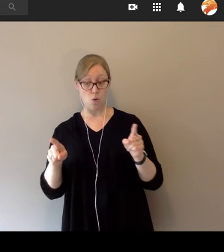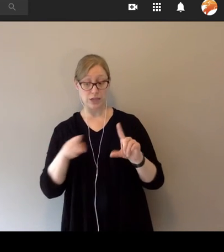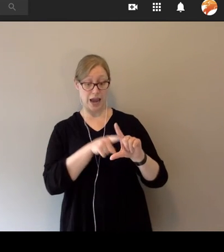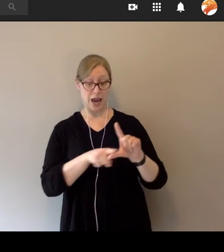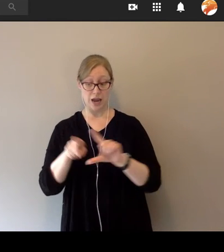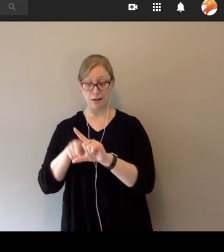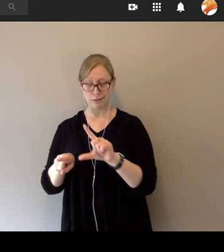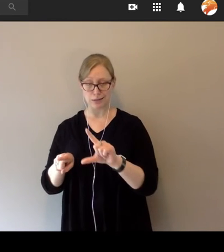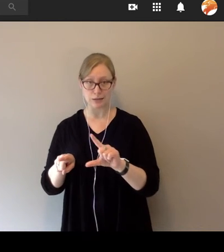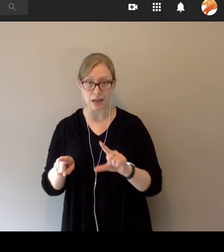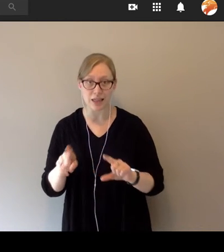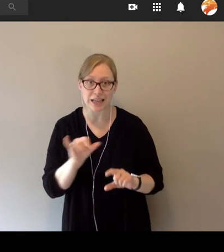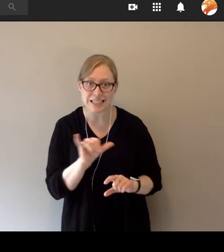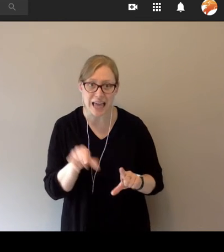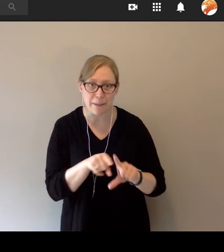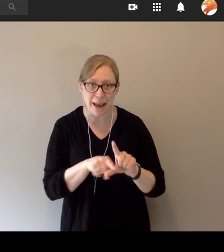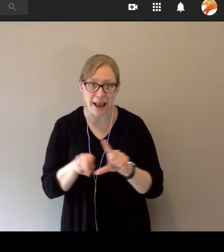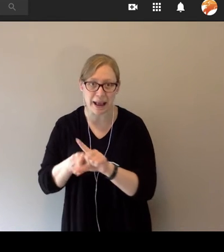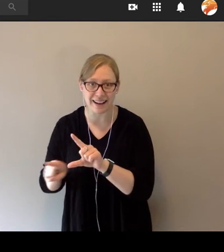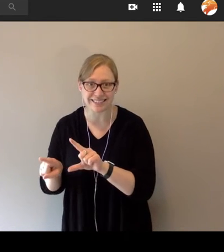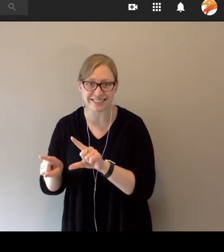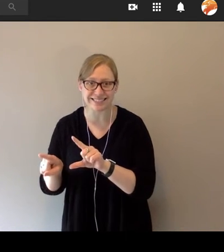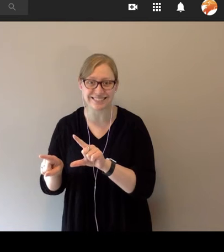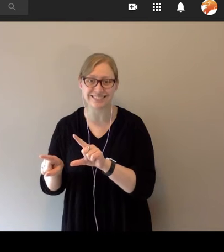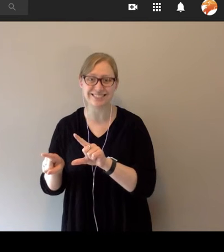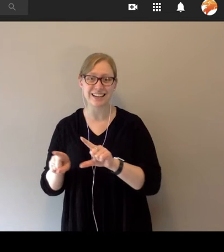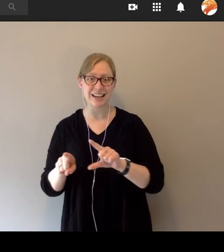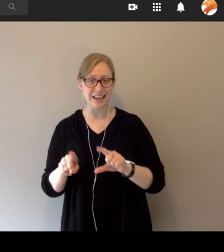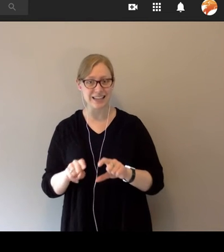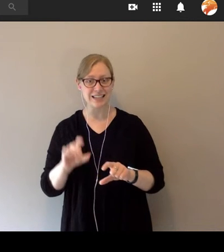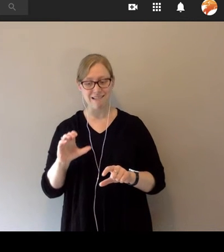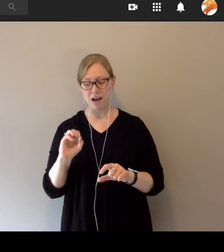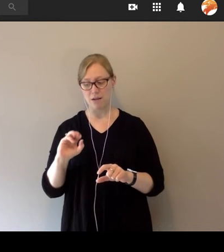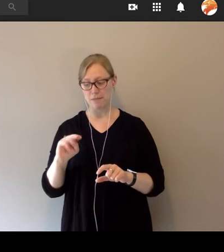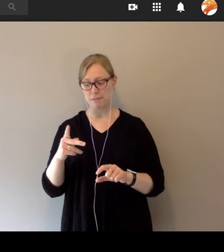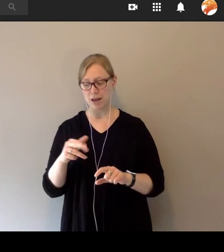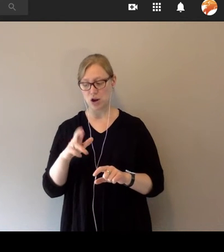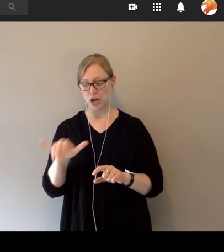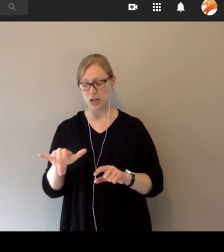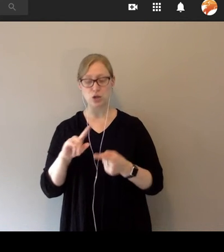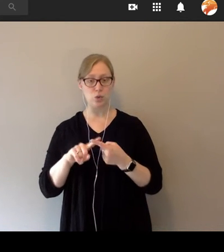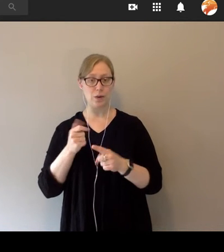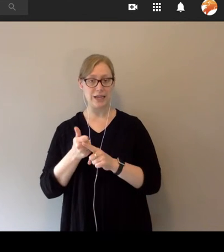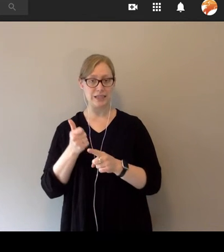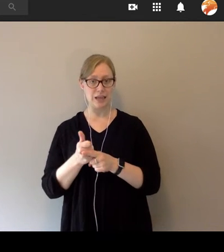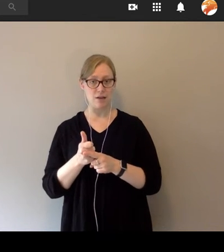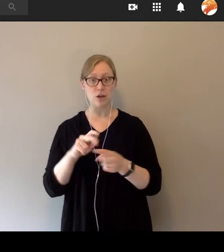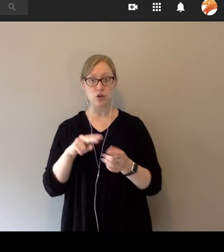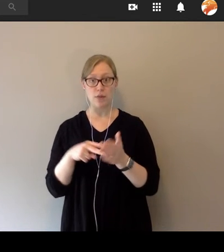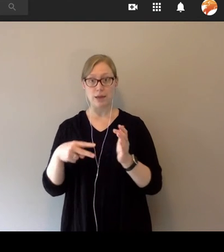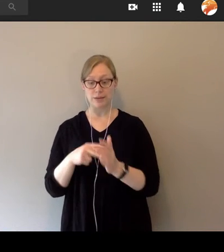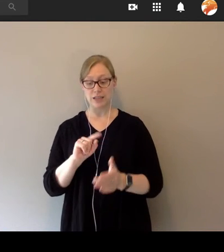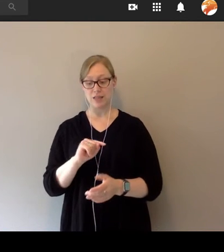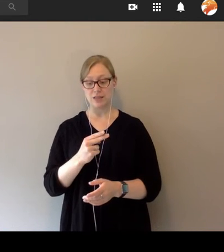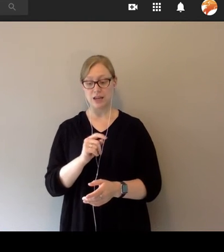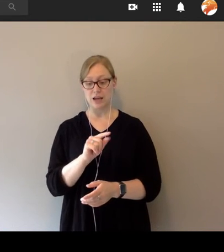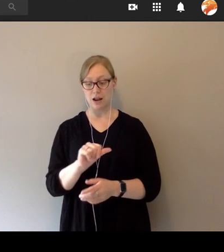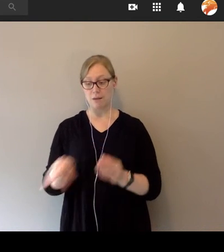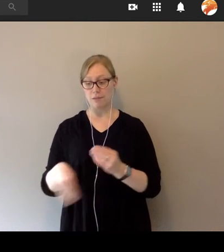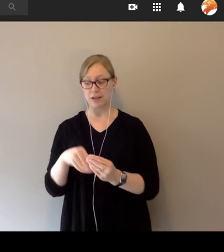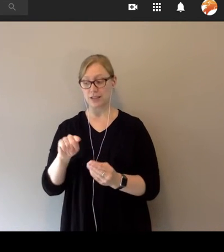same angle, it's an angle that's complementary to itself. So theta plus theta has to equal 90 degrees.